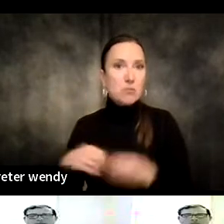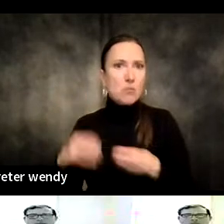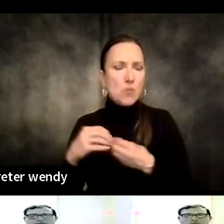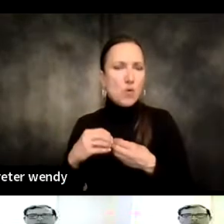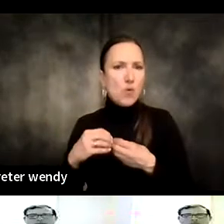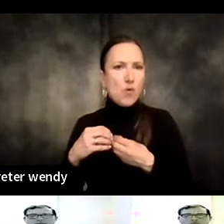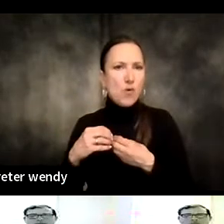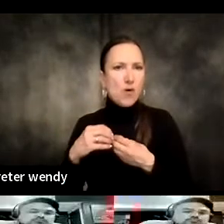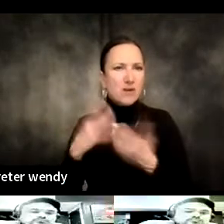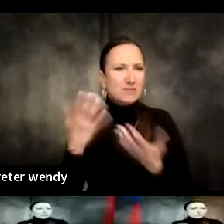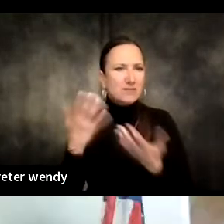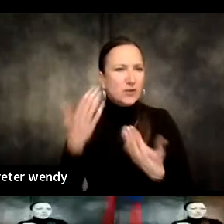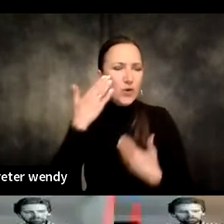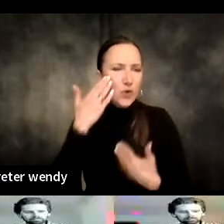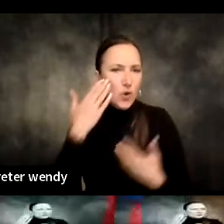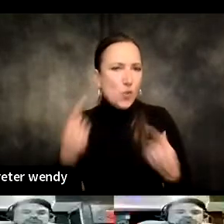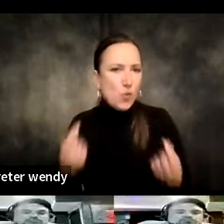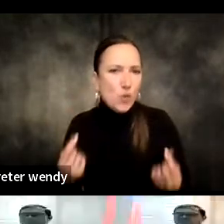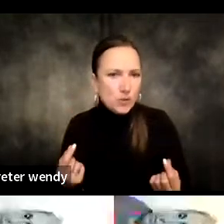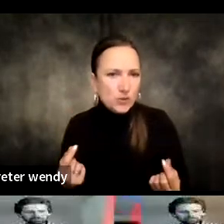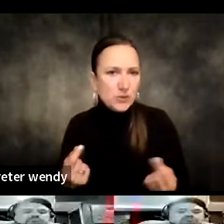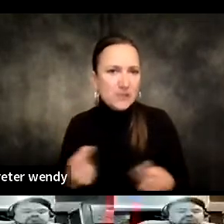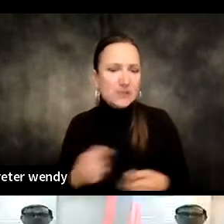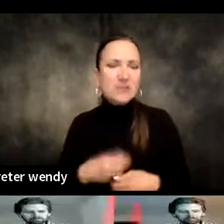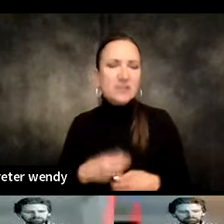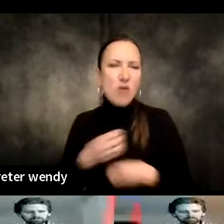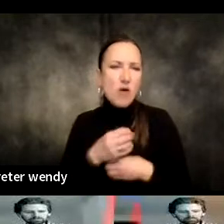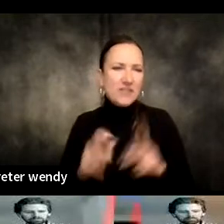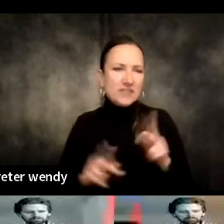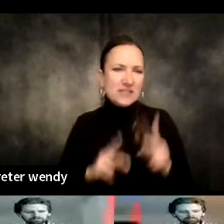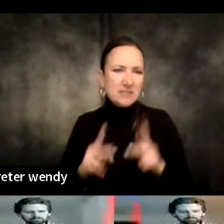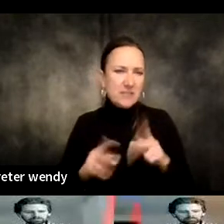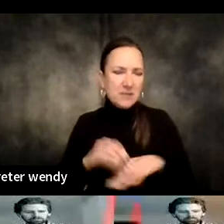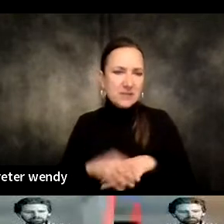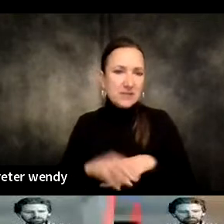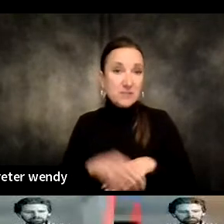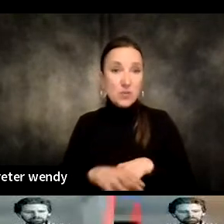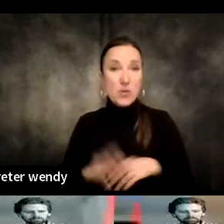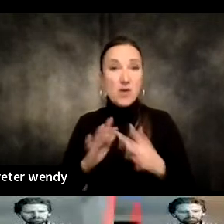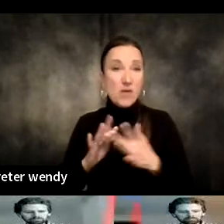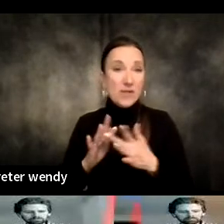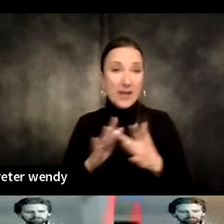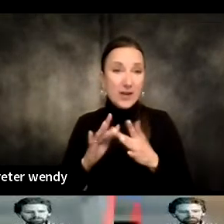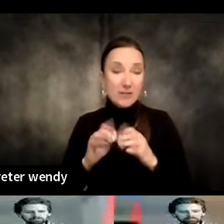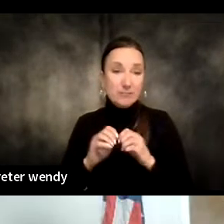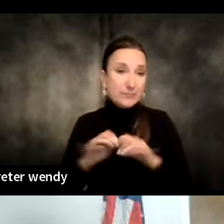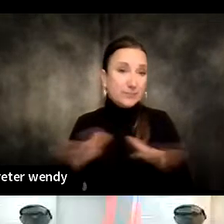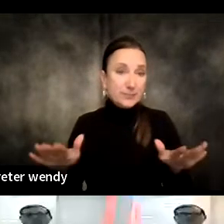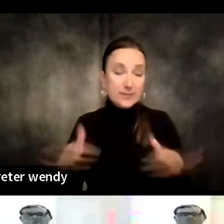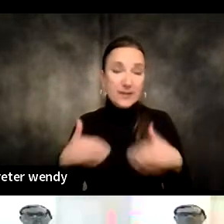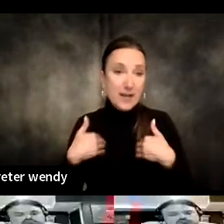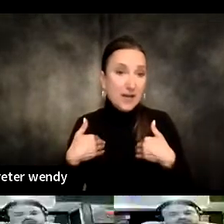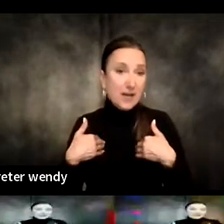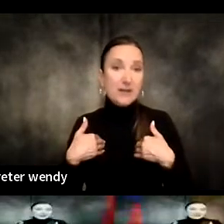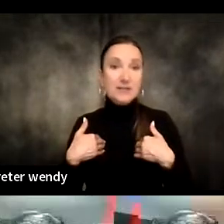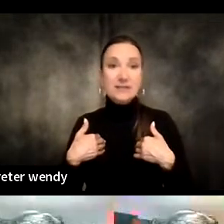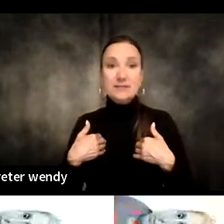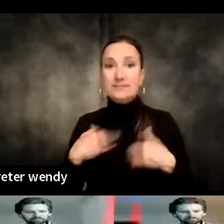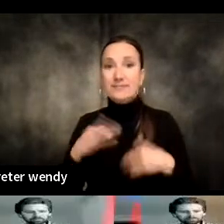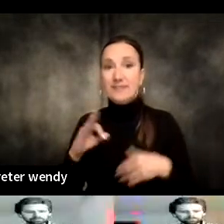in reference to the Office of the People's Council. We're on social media, all the social media platforms,